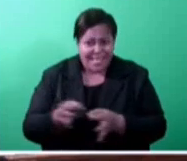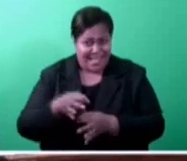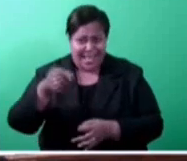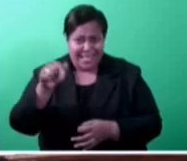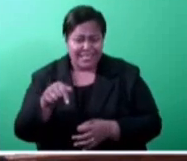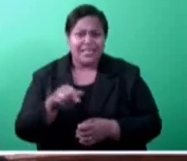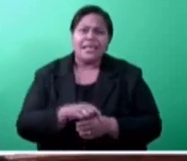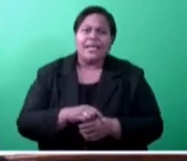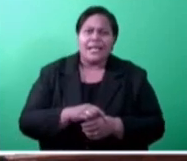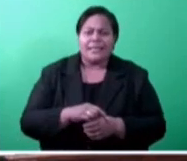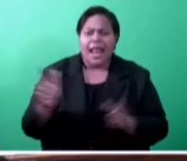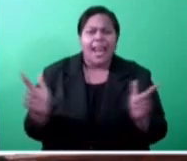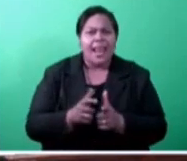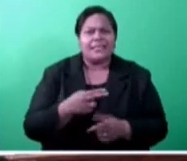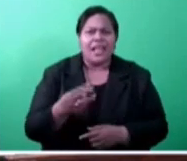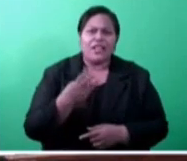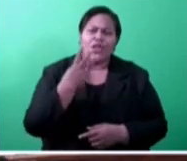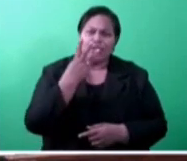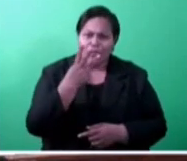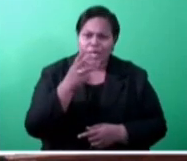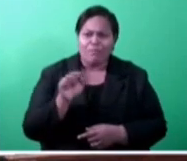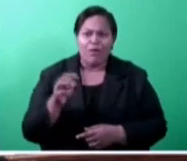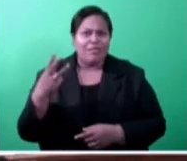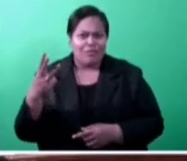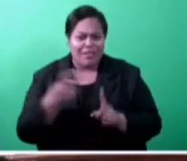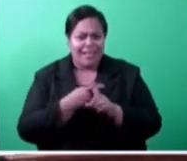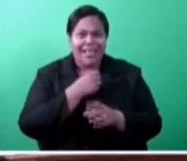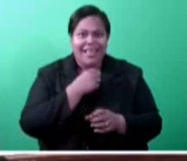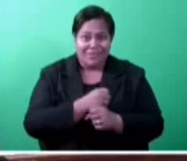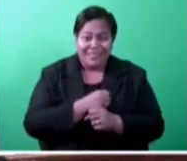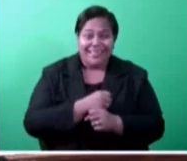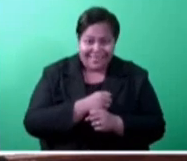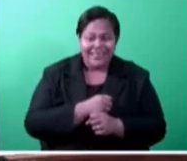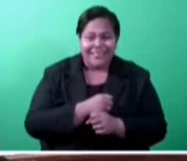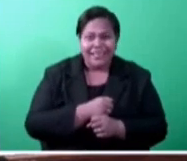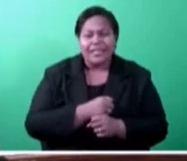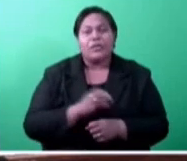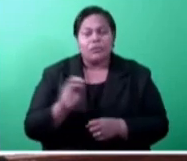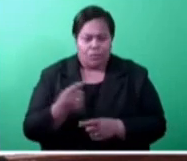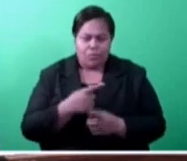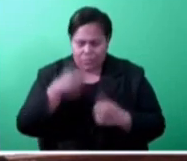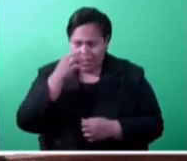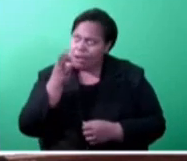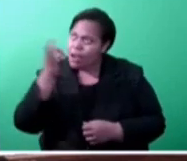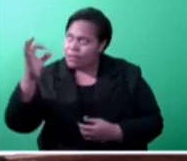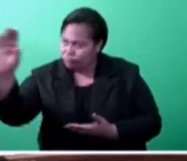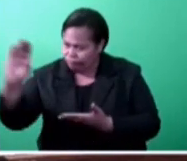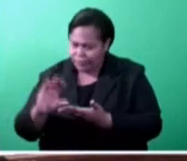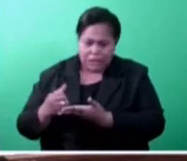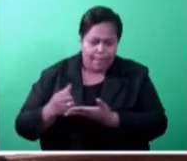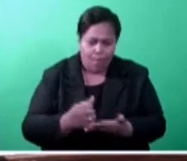than 3.3 kilograms, is eligible to access funding under the Multilateral Fund to